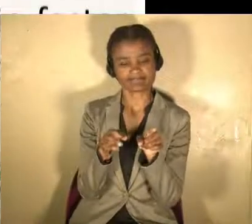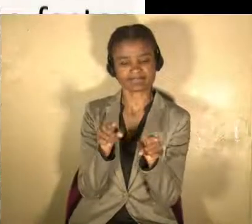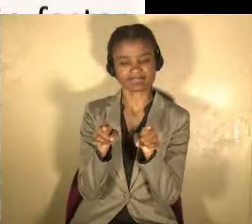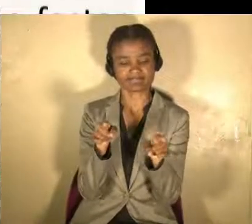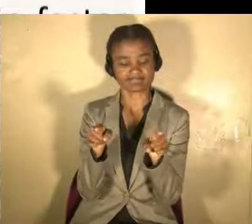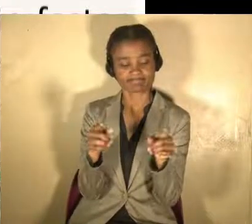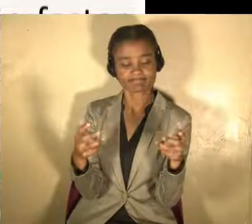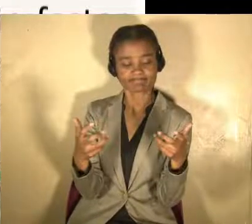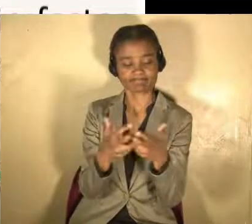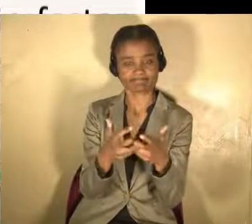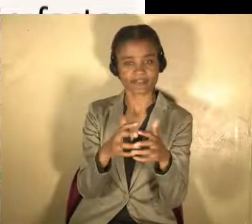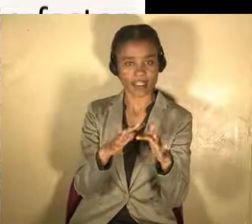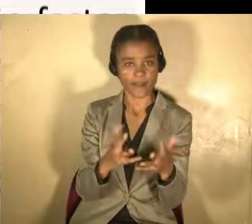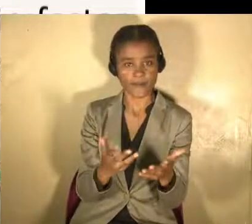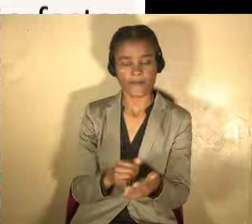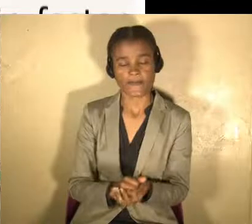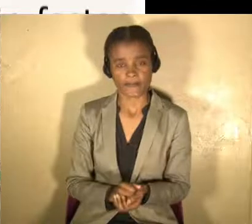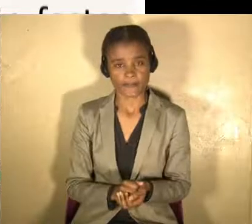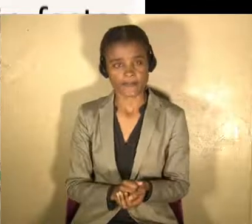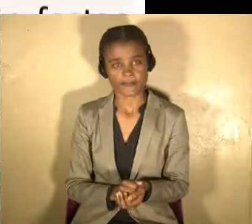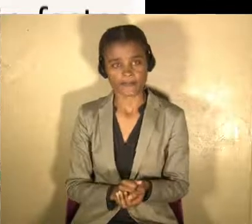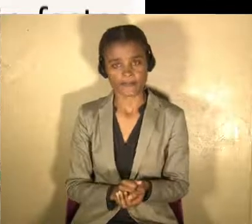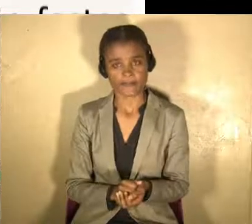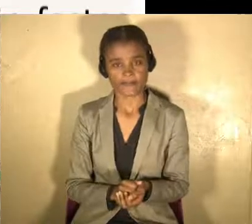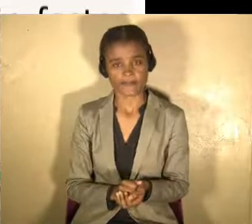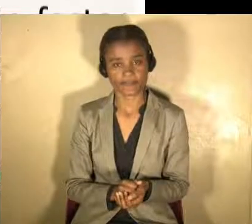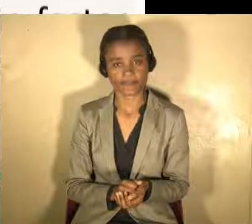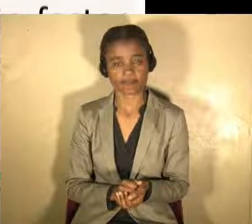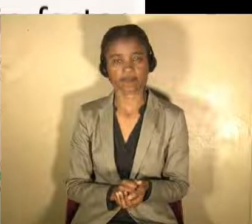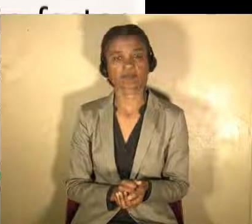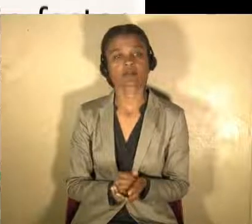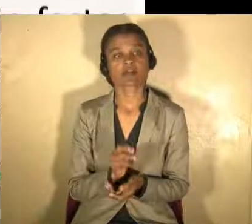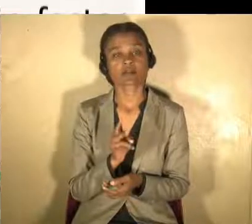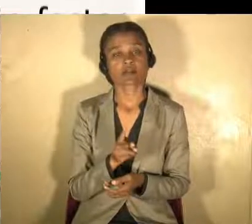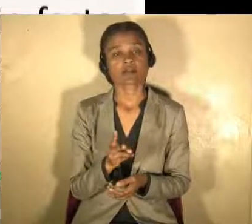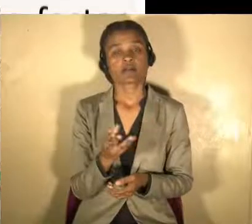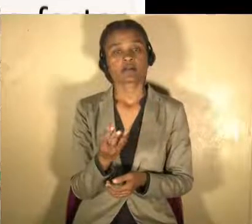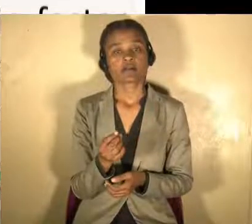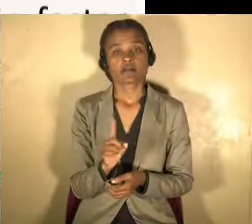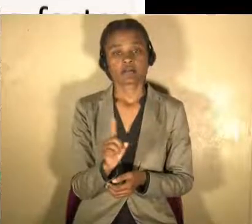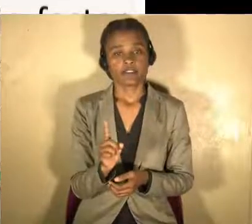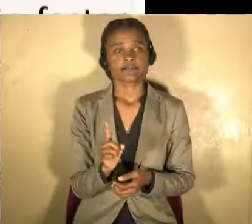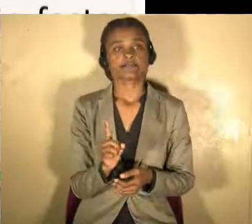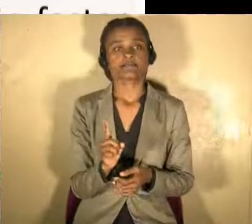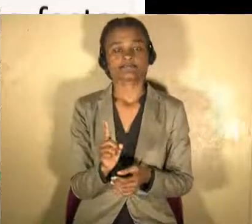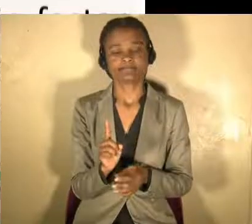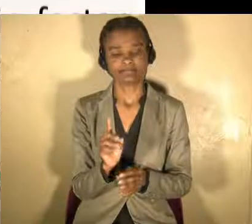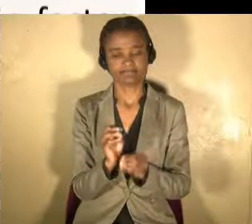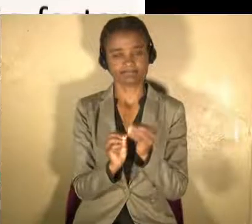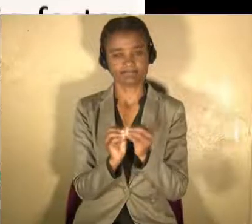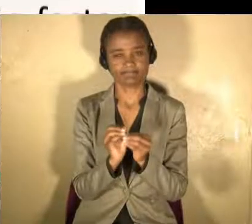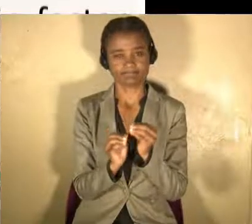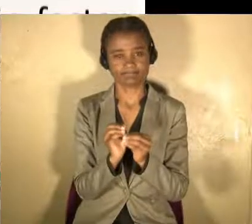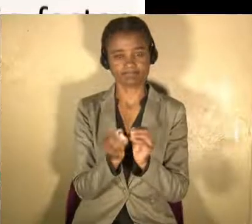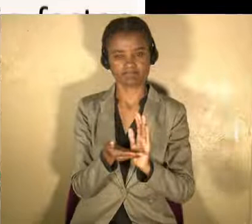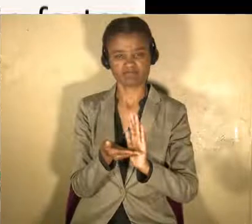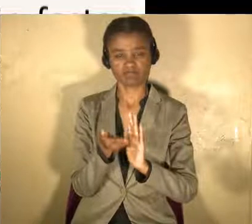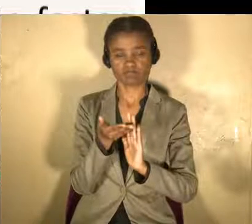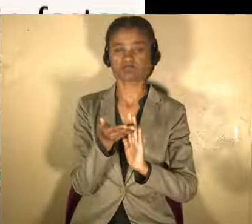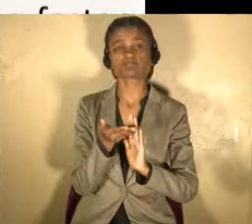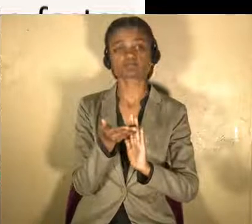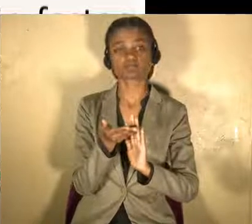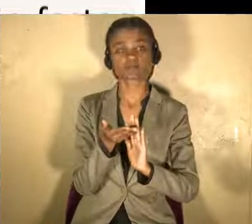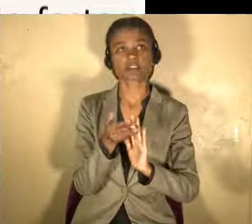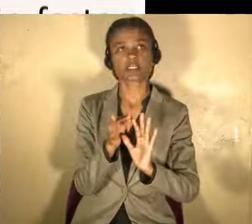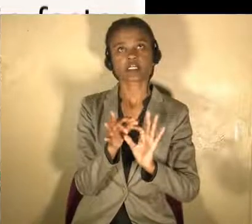interlink. And then we have an amendment for clause, in